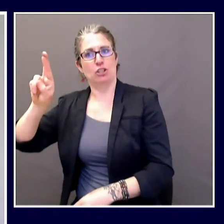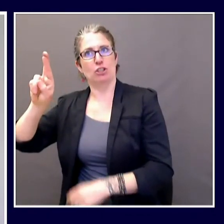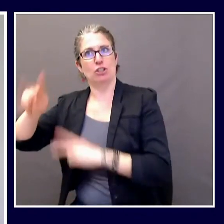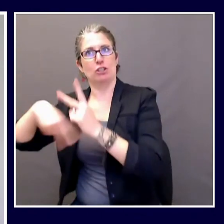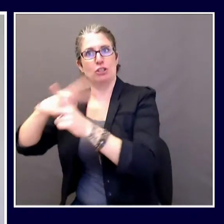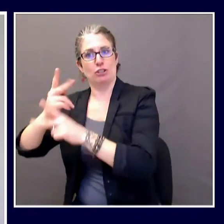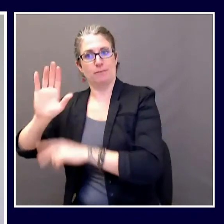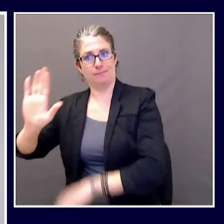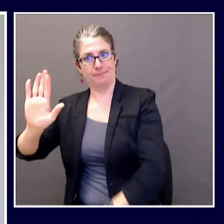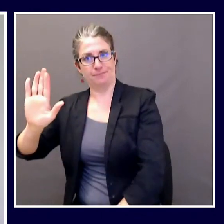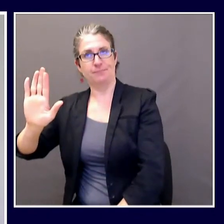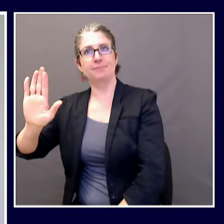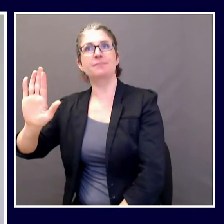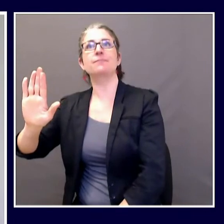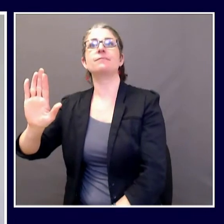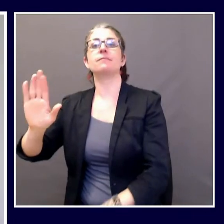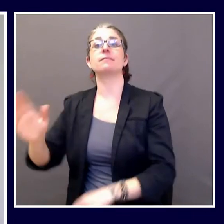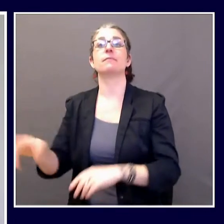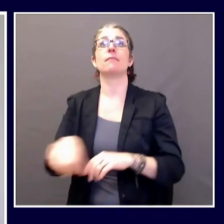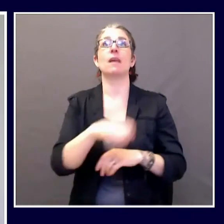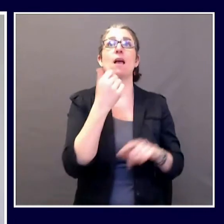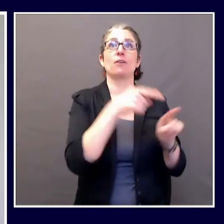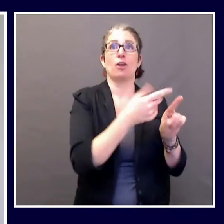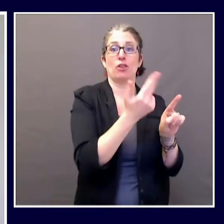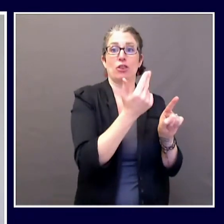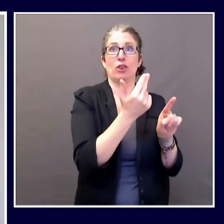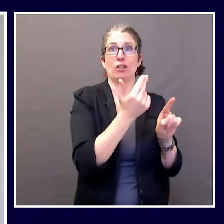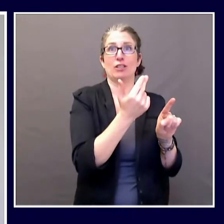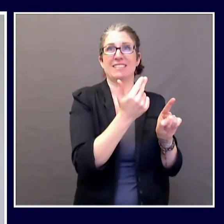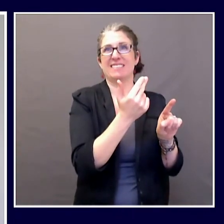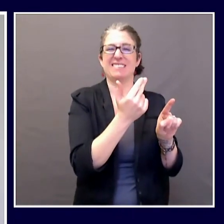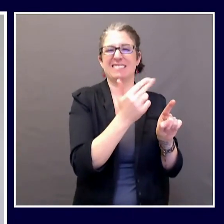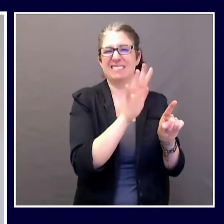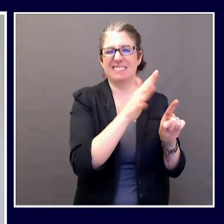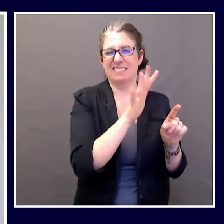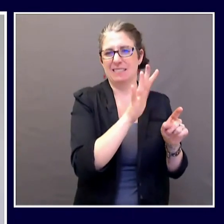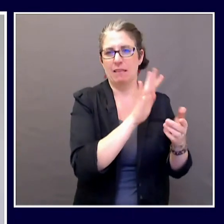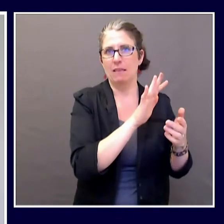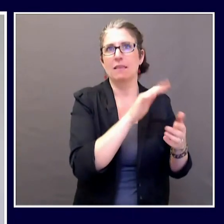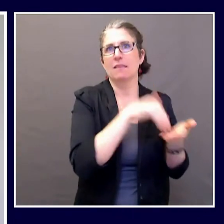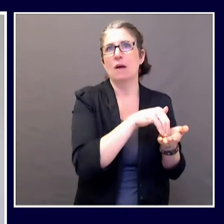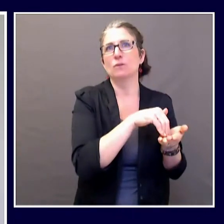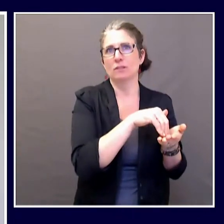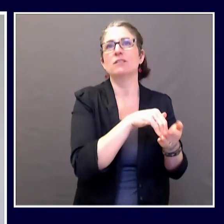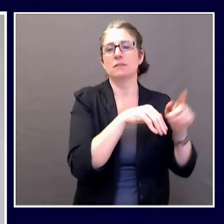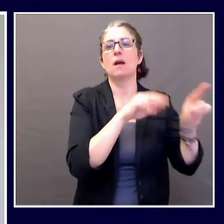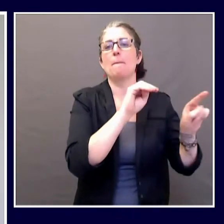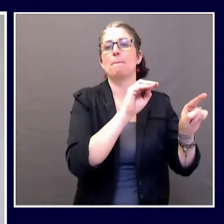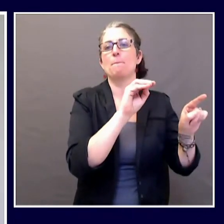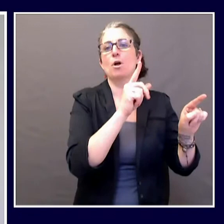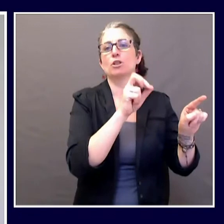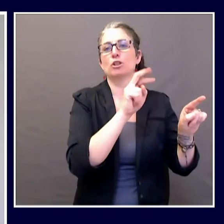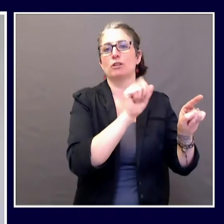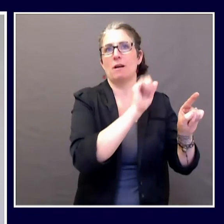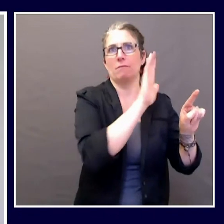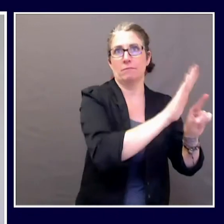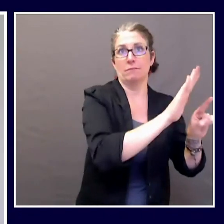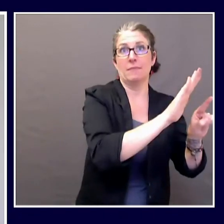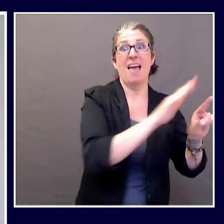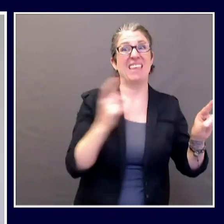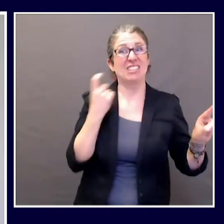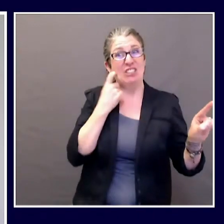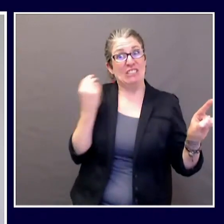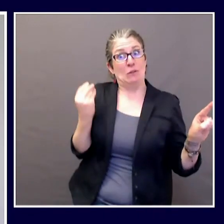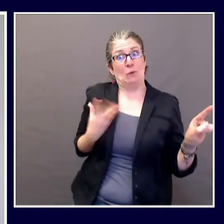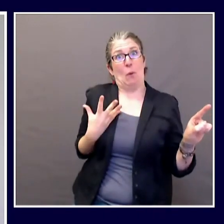13,700 are doses of Moderna vaccine. A few hours ago, we learned that we would also be receiving a